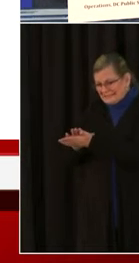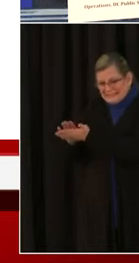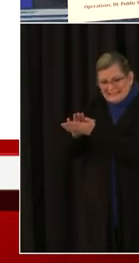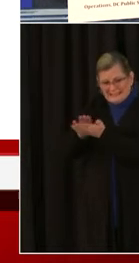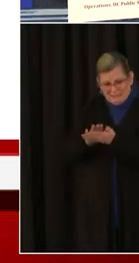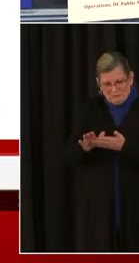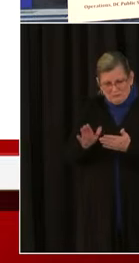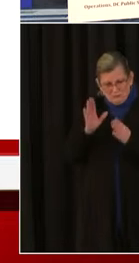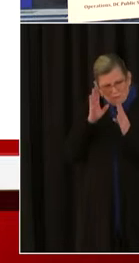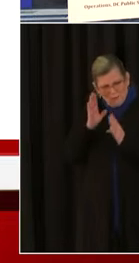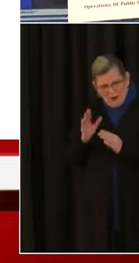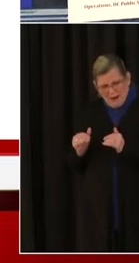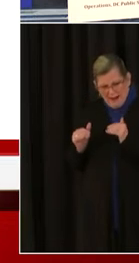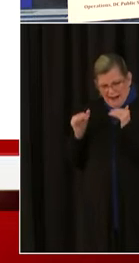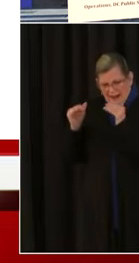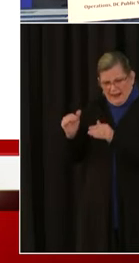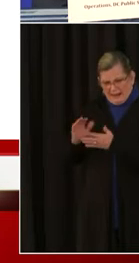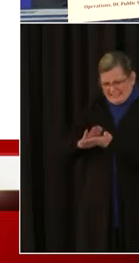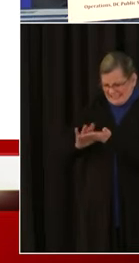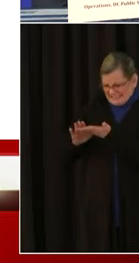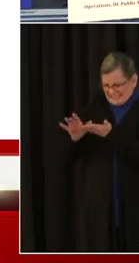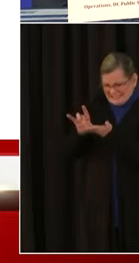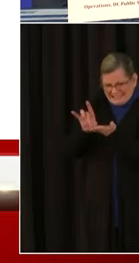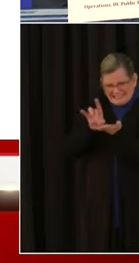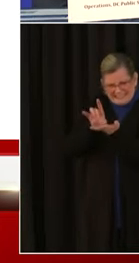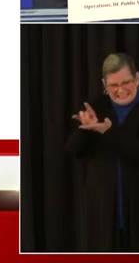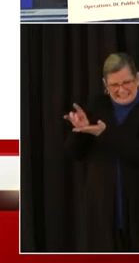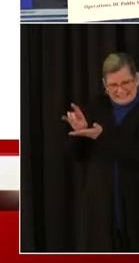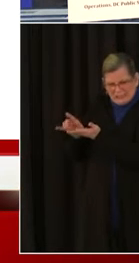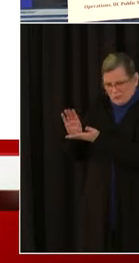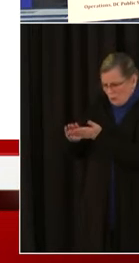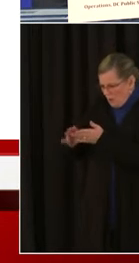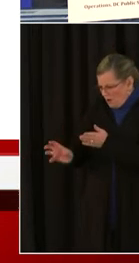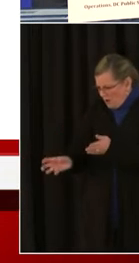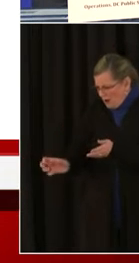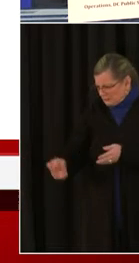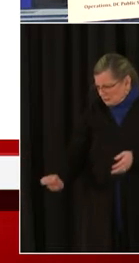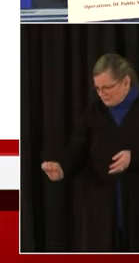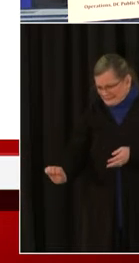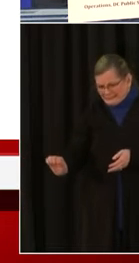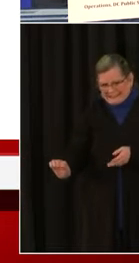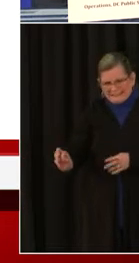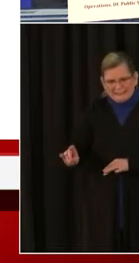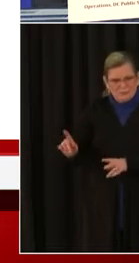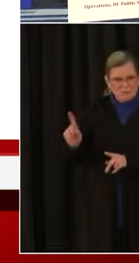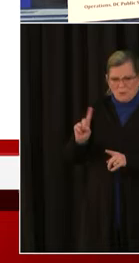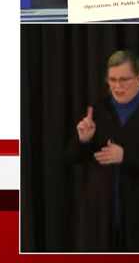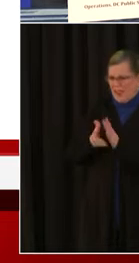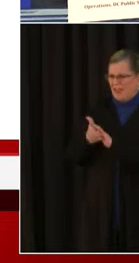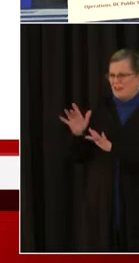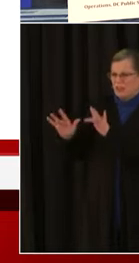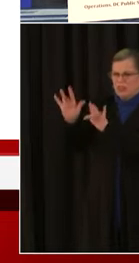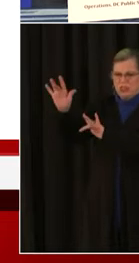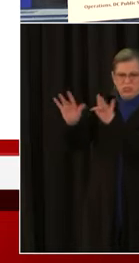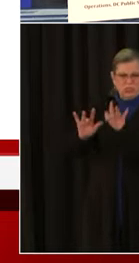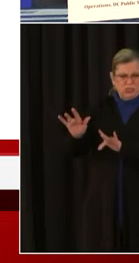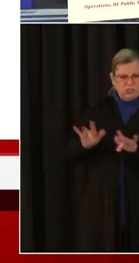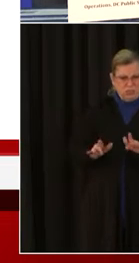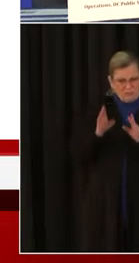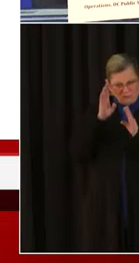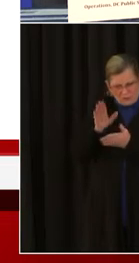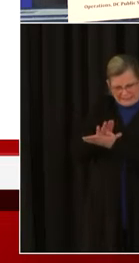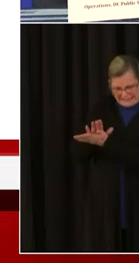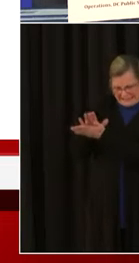really focusing on those high-touch areas. So any doorknobs or buttons, really anywhere that hands are going to be throughout the day, we're going to have a continued